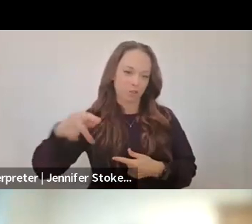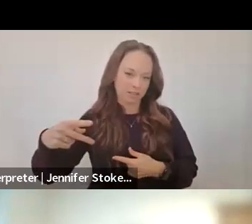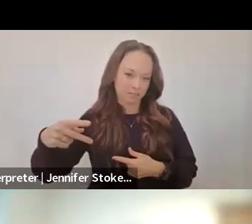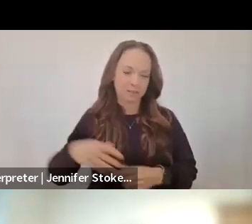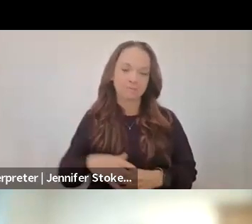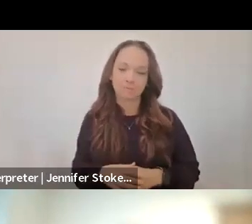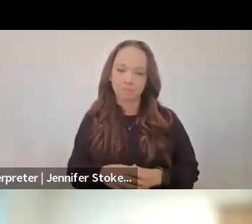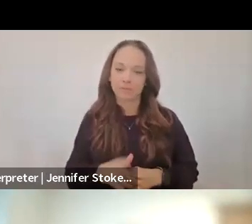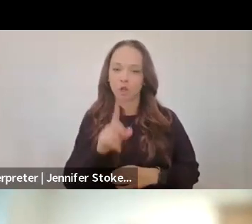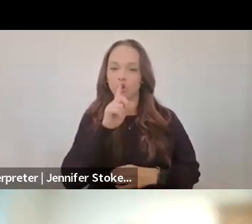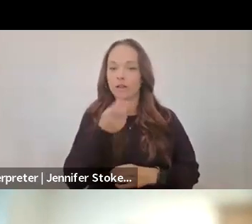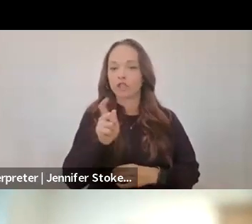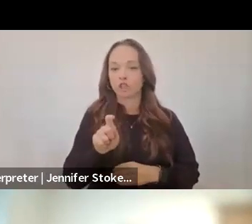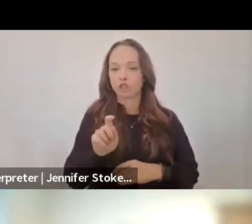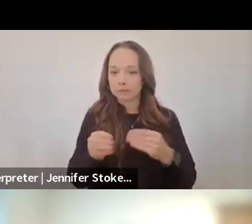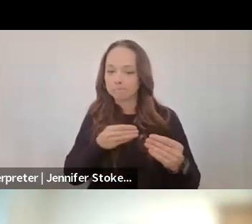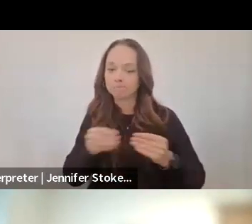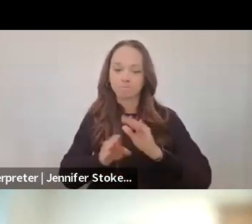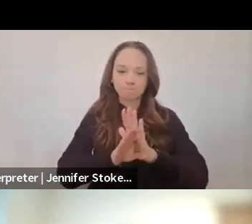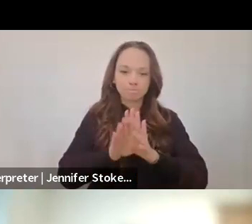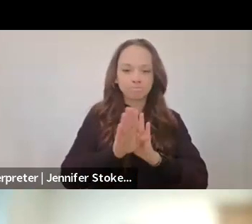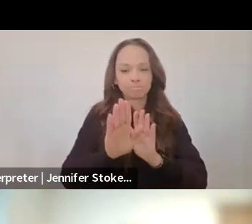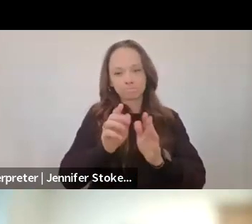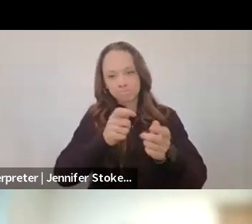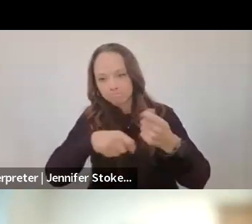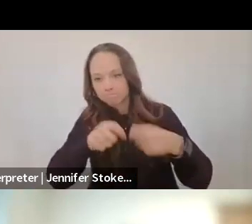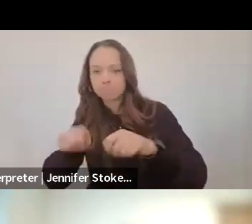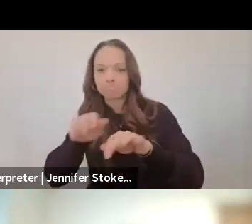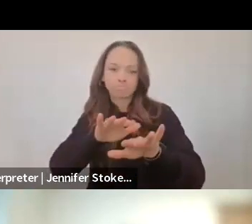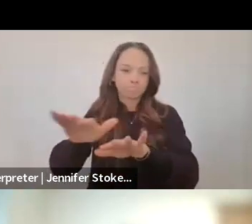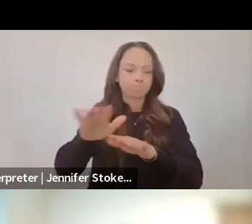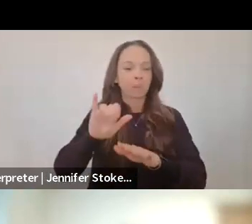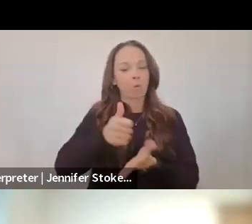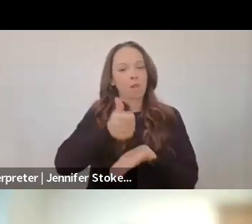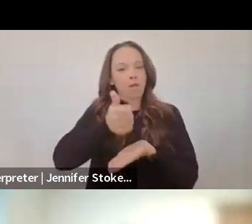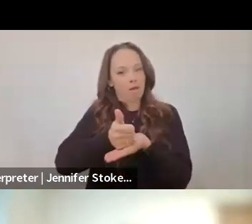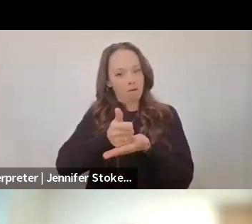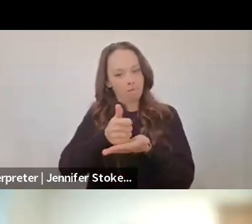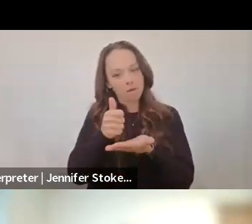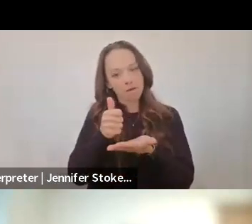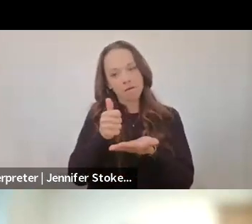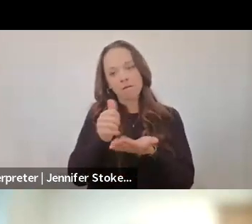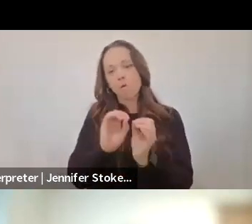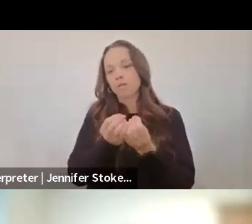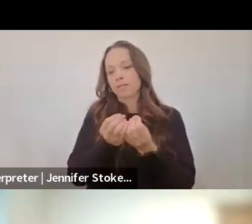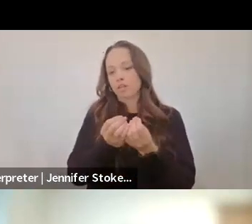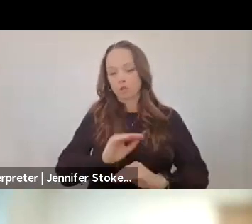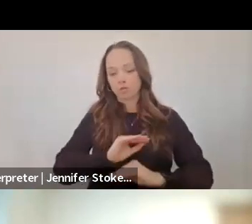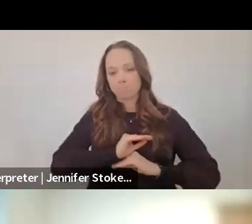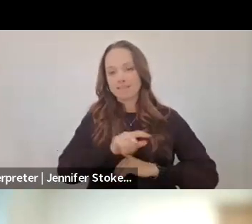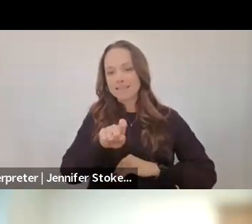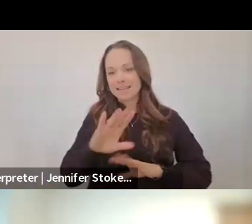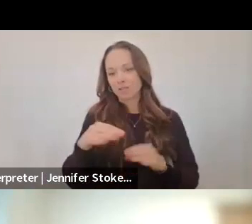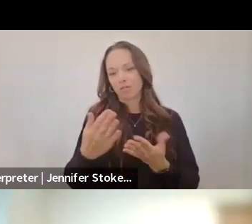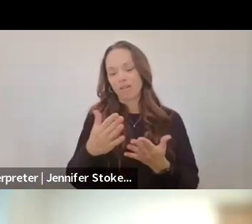really living, breathing documents that help an organization meet the needs and provide meaningful access to all